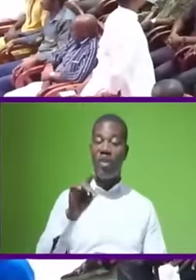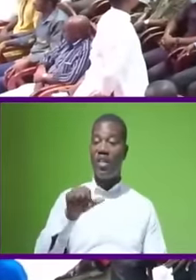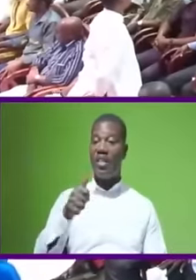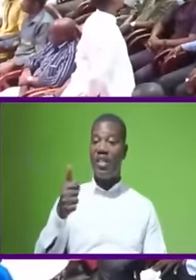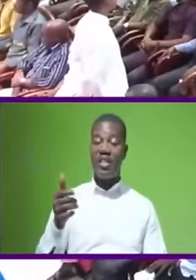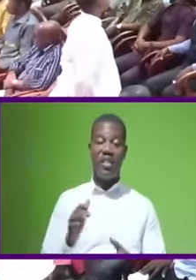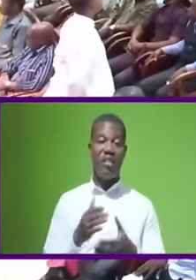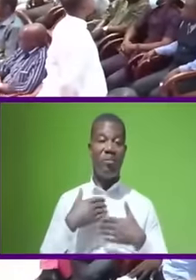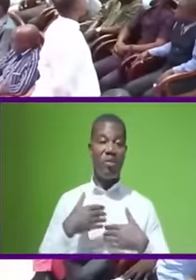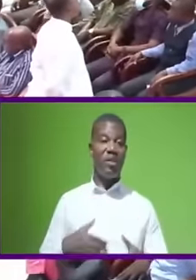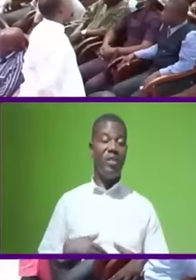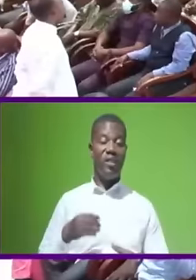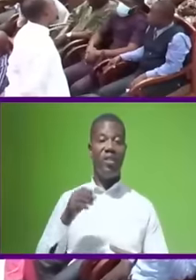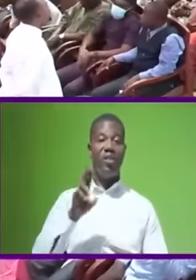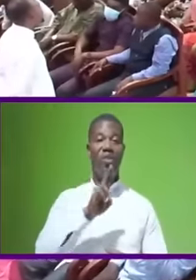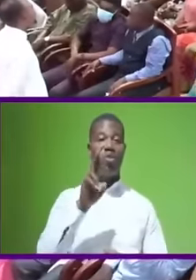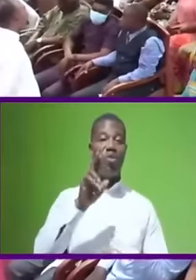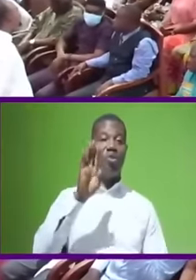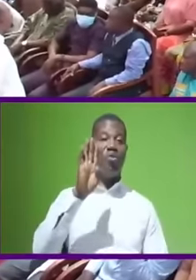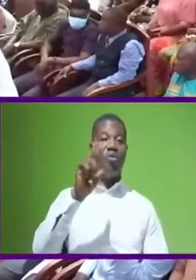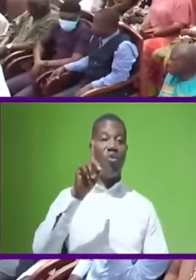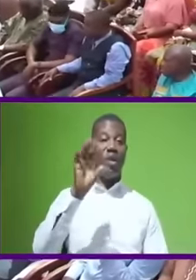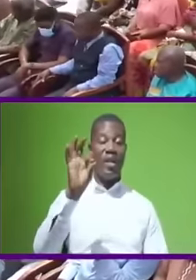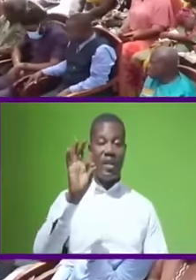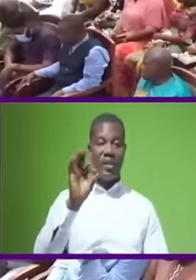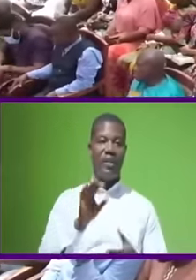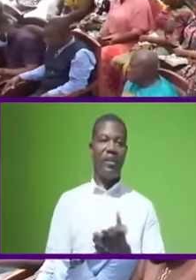fagging a Kessian Mayano.